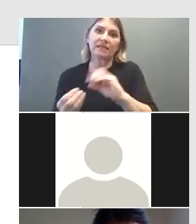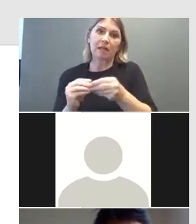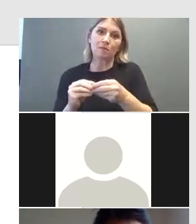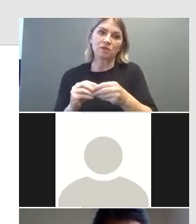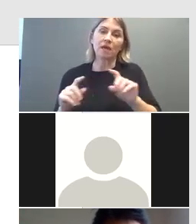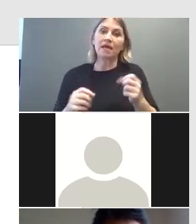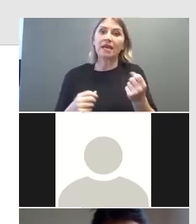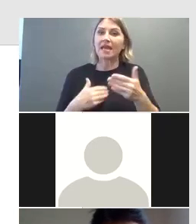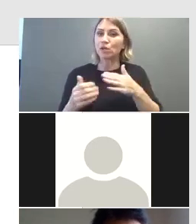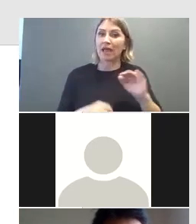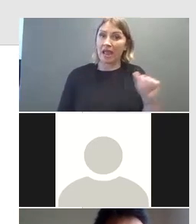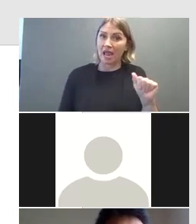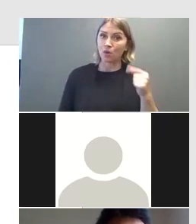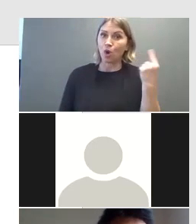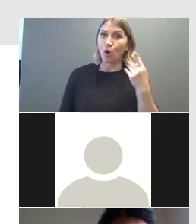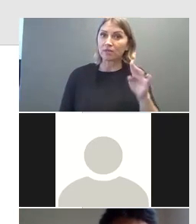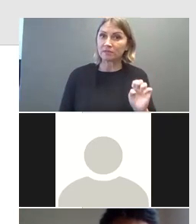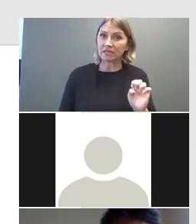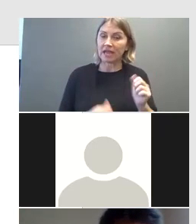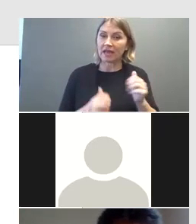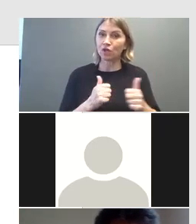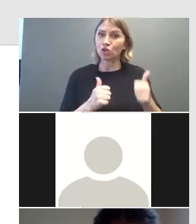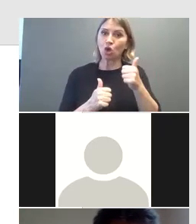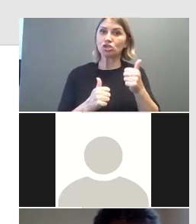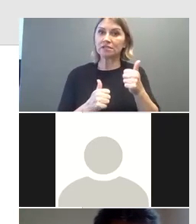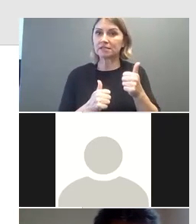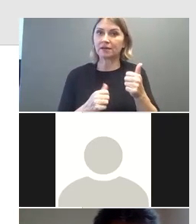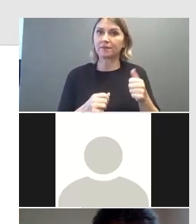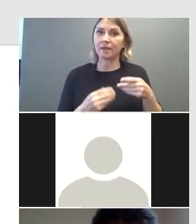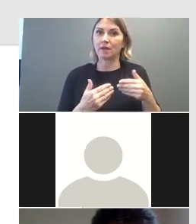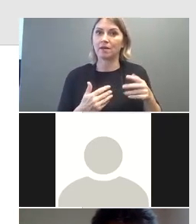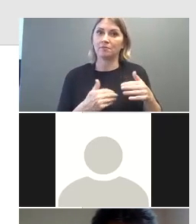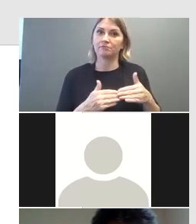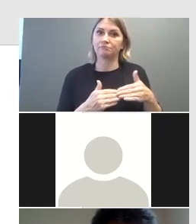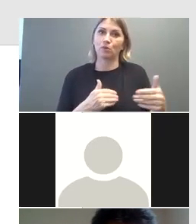would always have the largest post visit number.